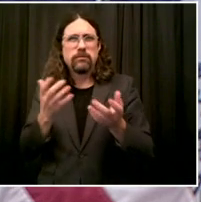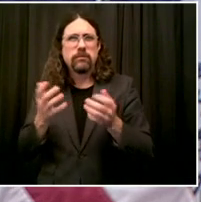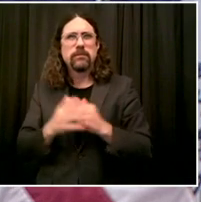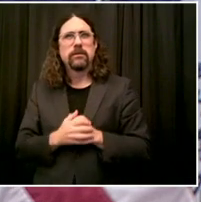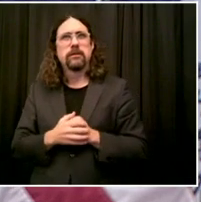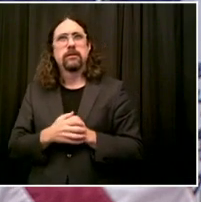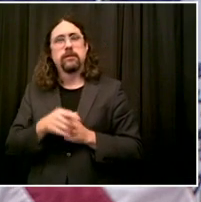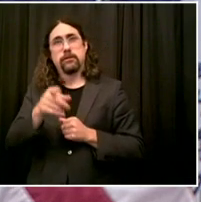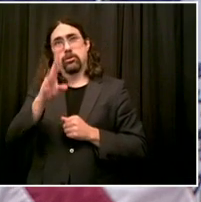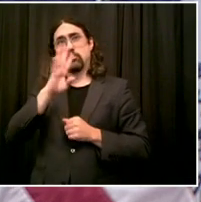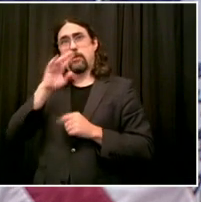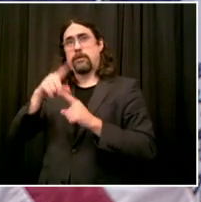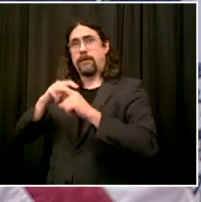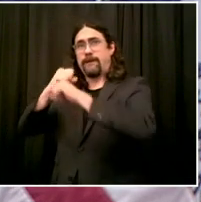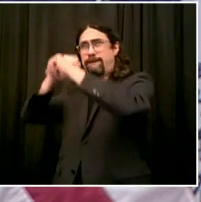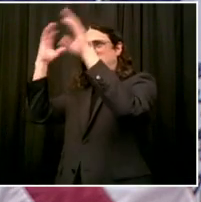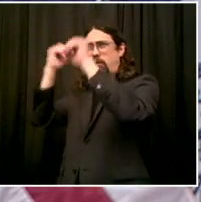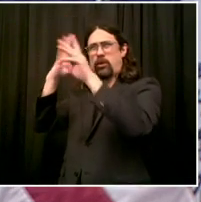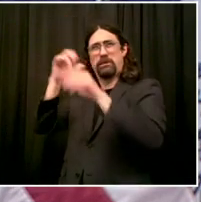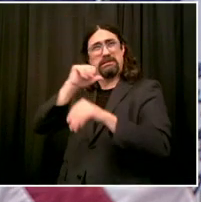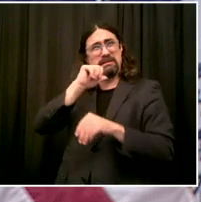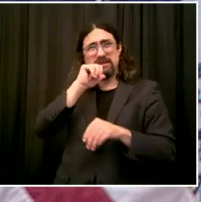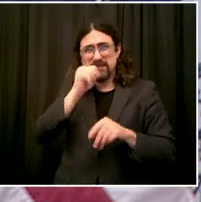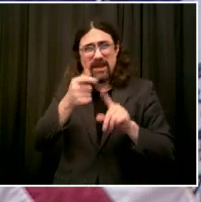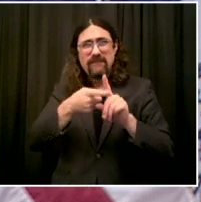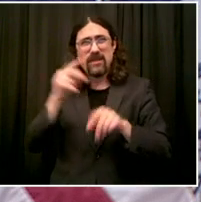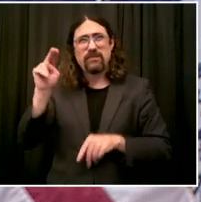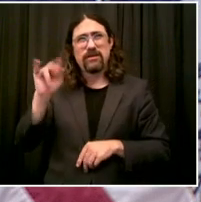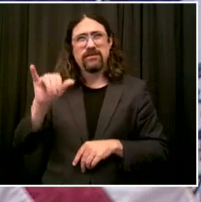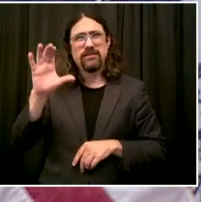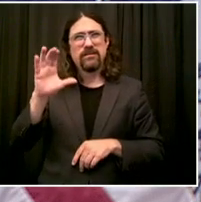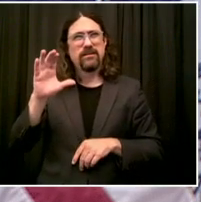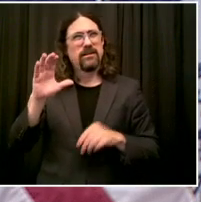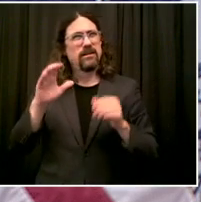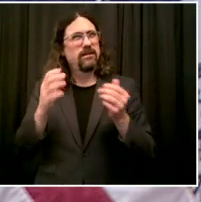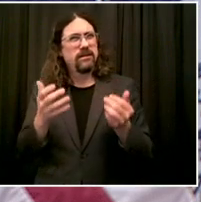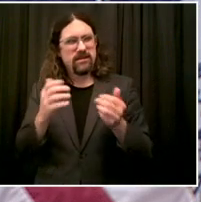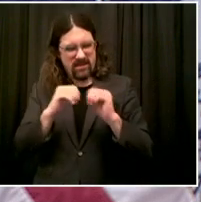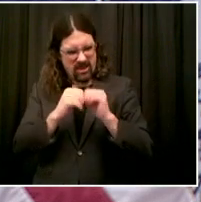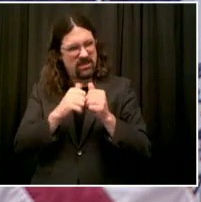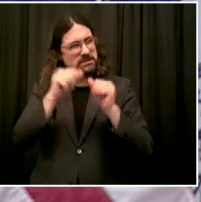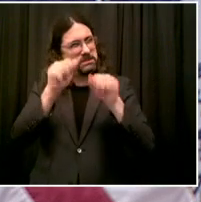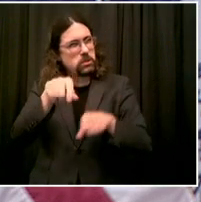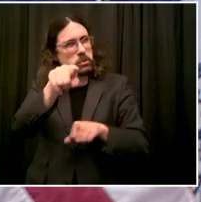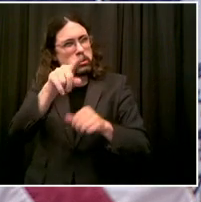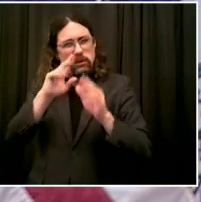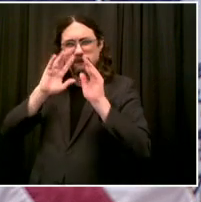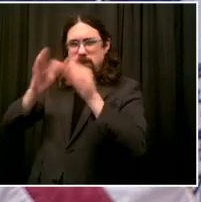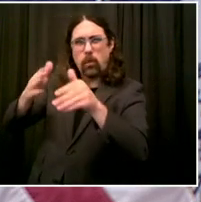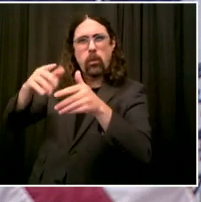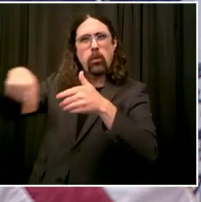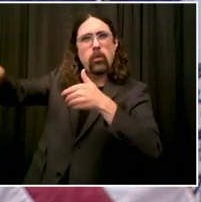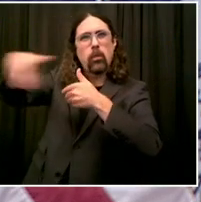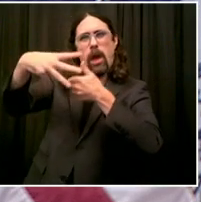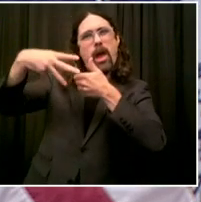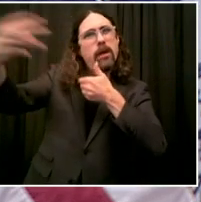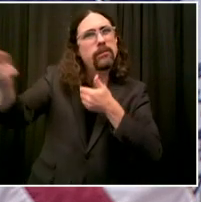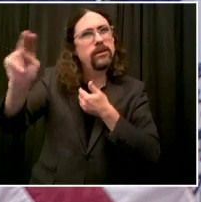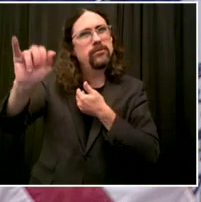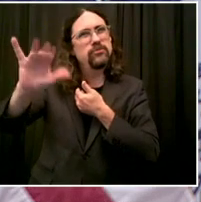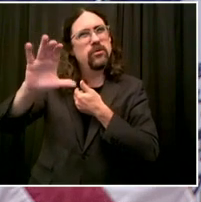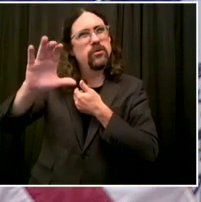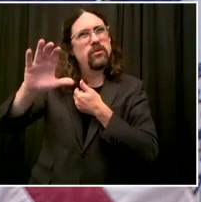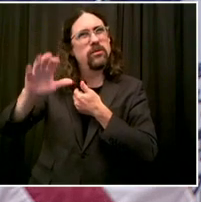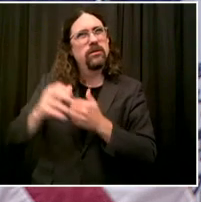these out-of-state suppliers and organized groups or companies, or would a supplier also